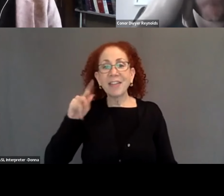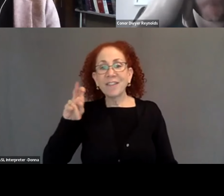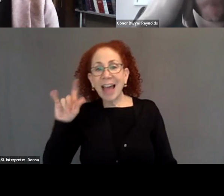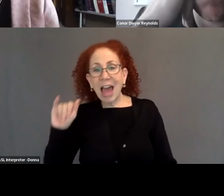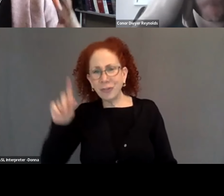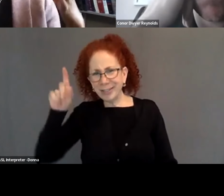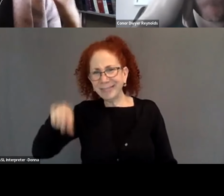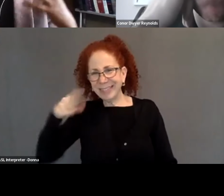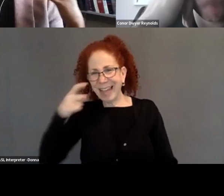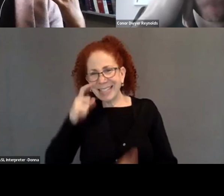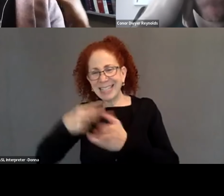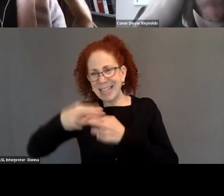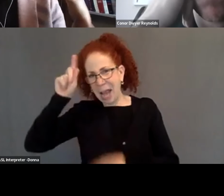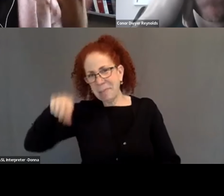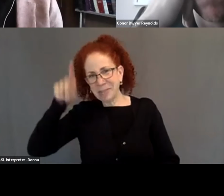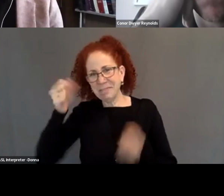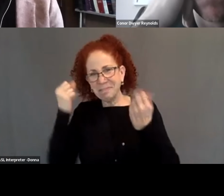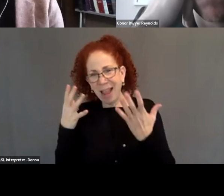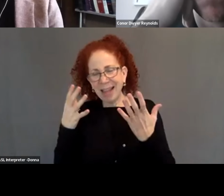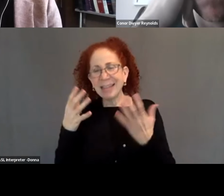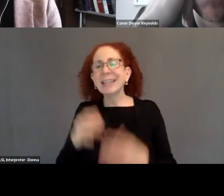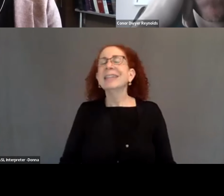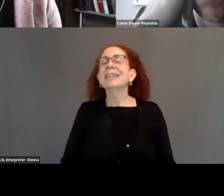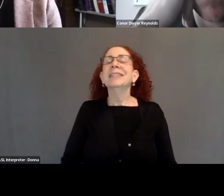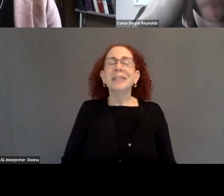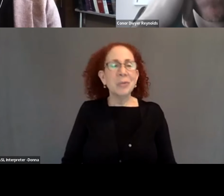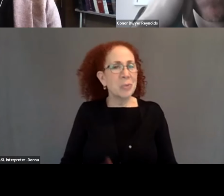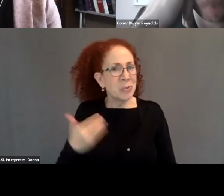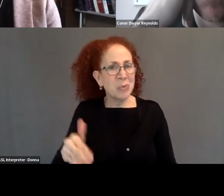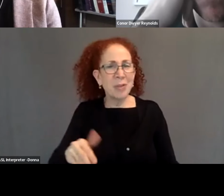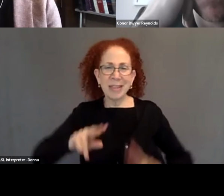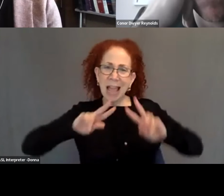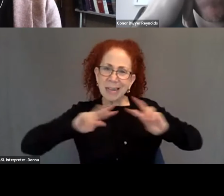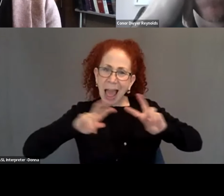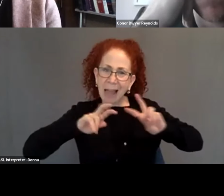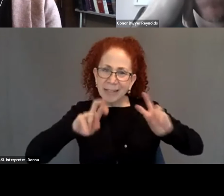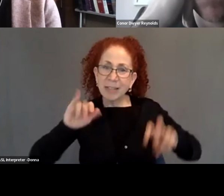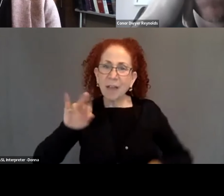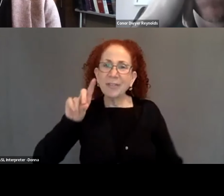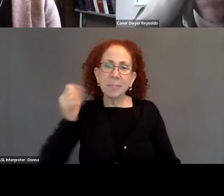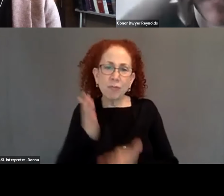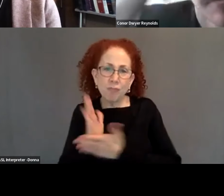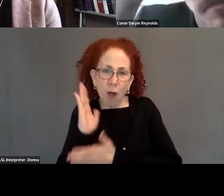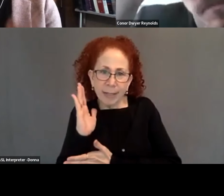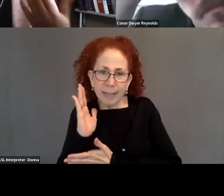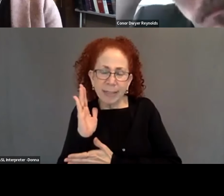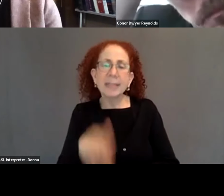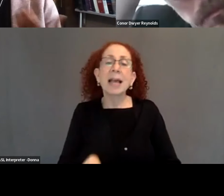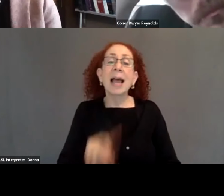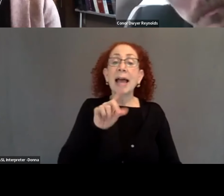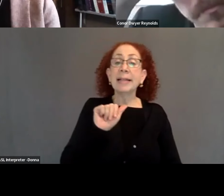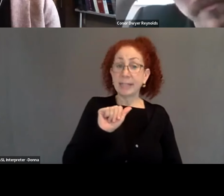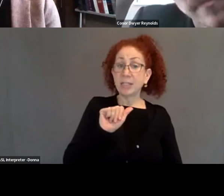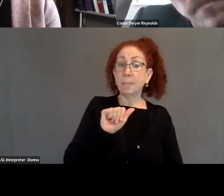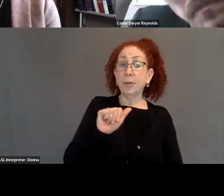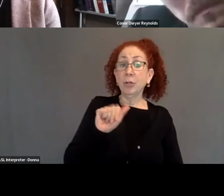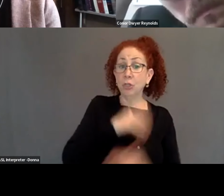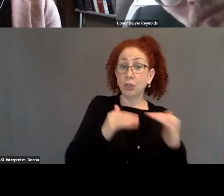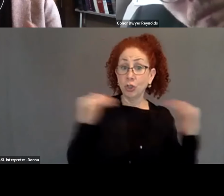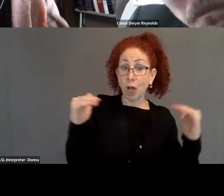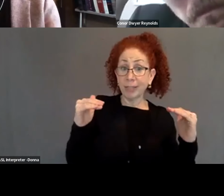online as well. The analysis of disability rights and into disability justice allows us to examine